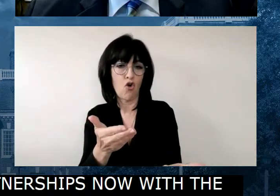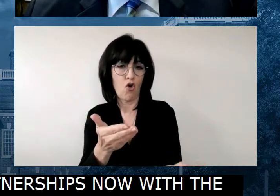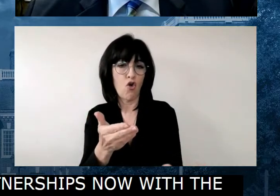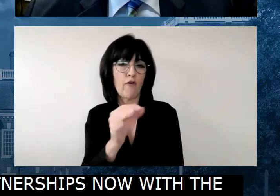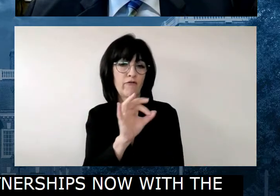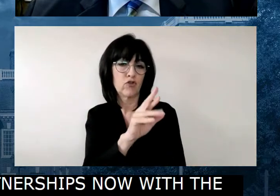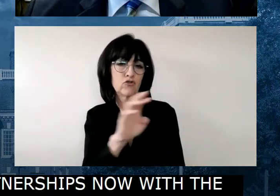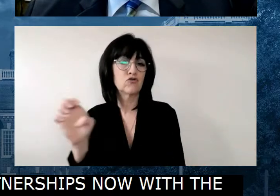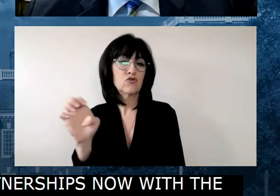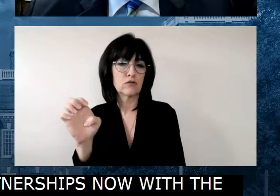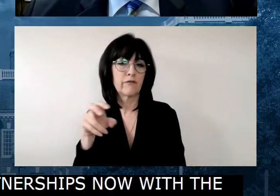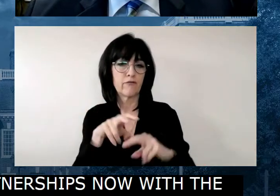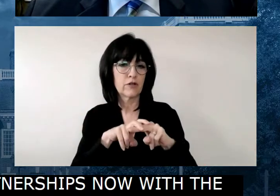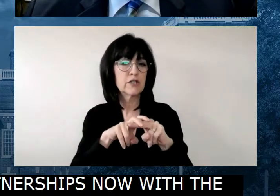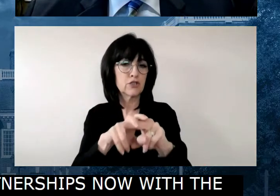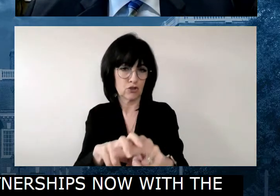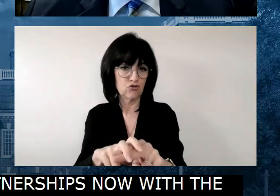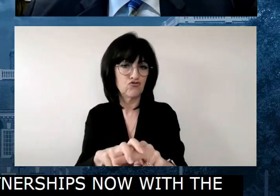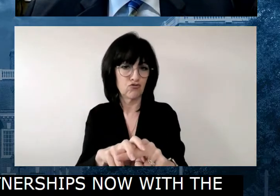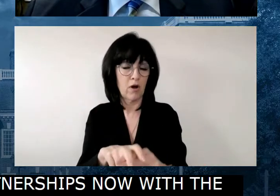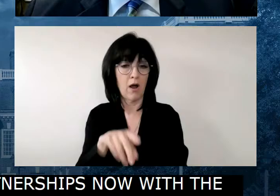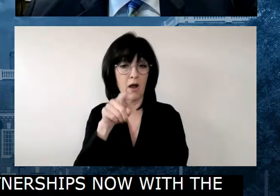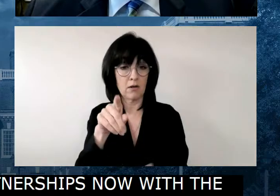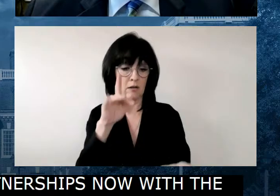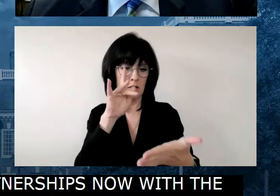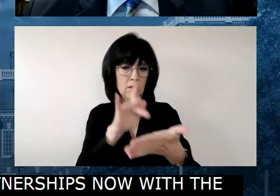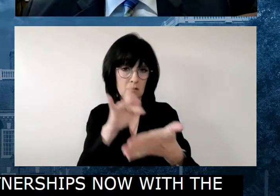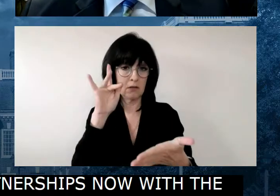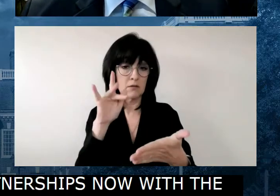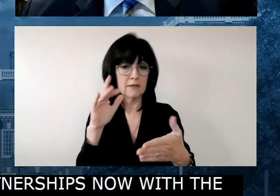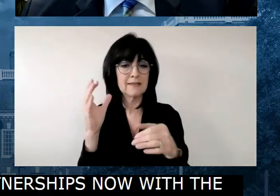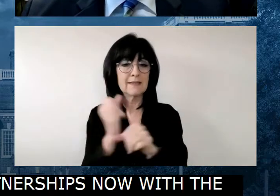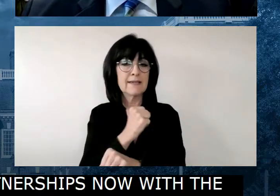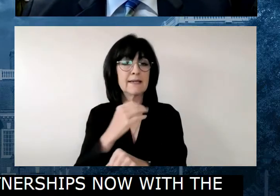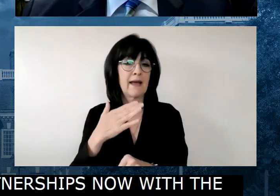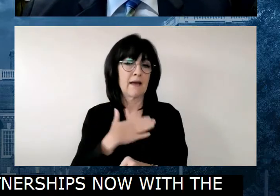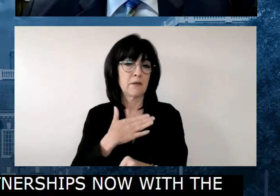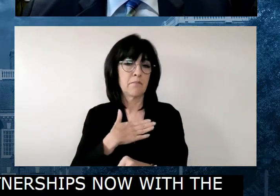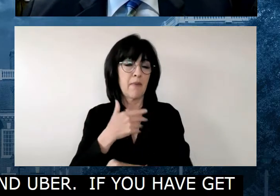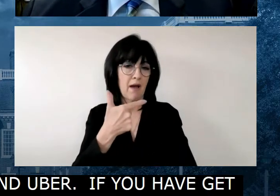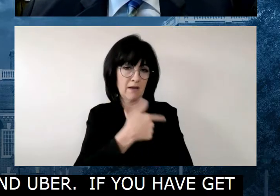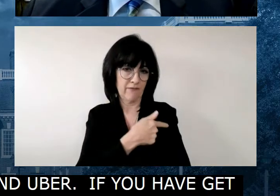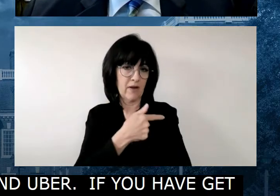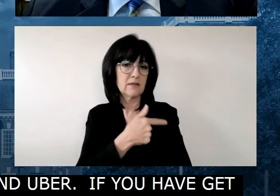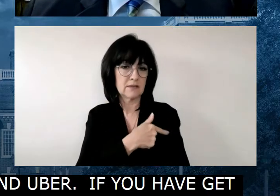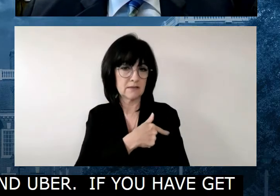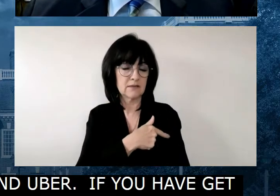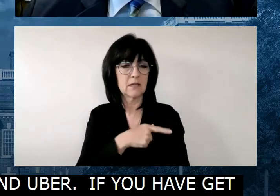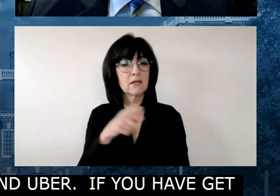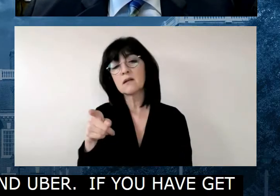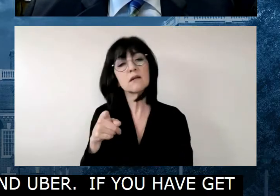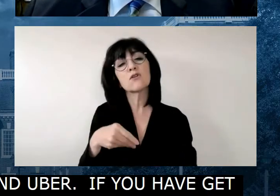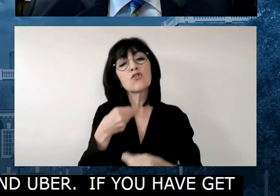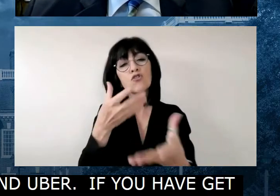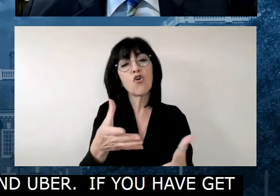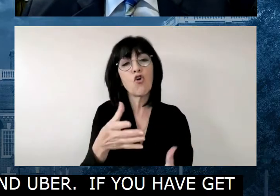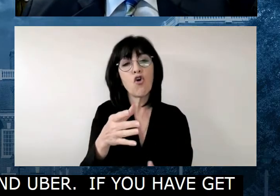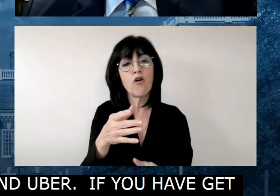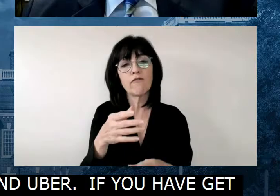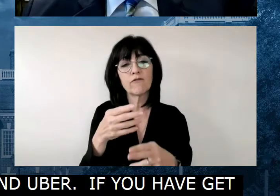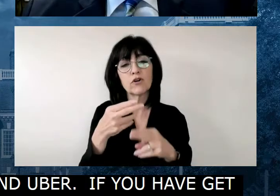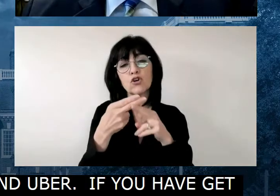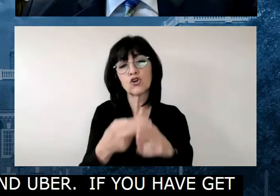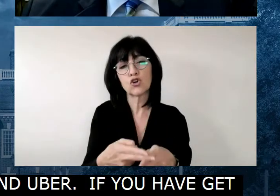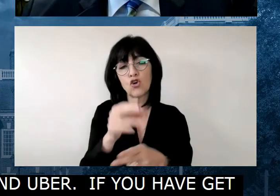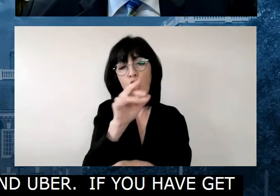push that starts the process, and you could get the credits to get free credits to go get your vaccine and make that appointment. So just one